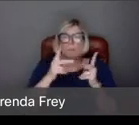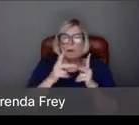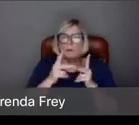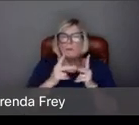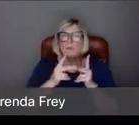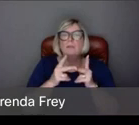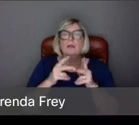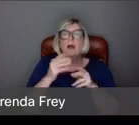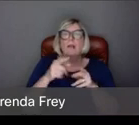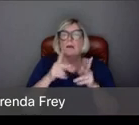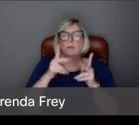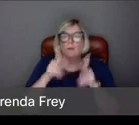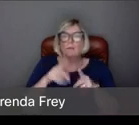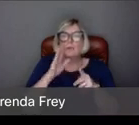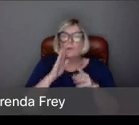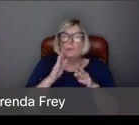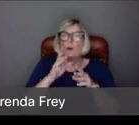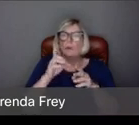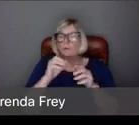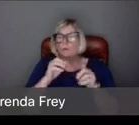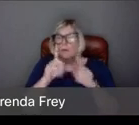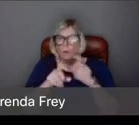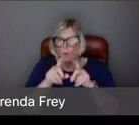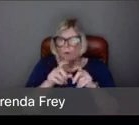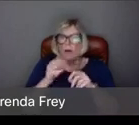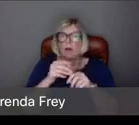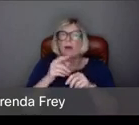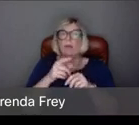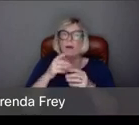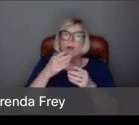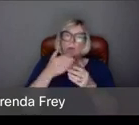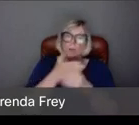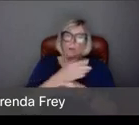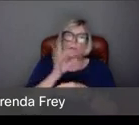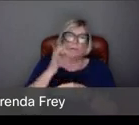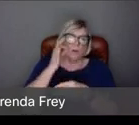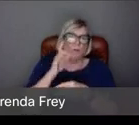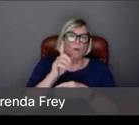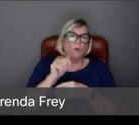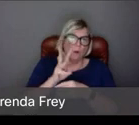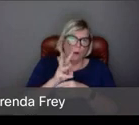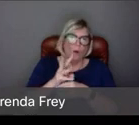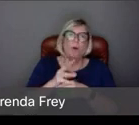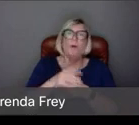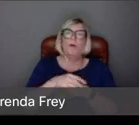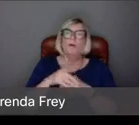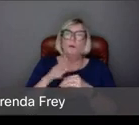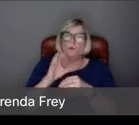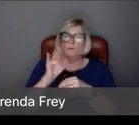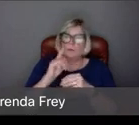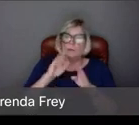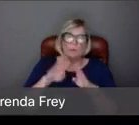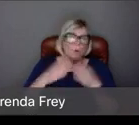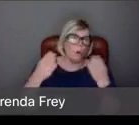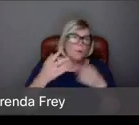you through and do an inquiry, and then by federal law they lift it, and 3 days later your credit is open. Some of your files